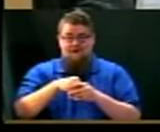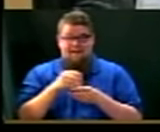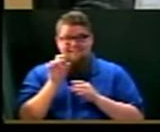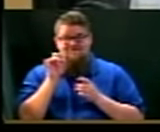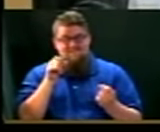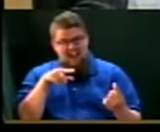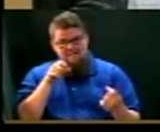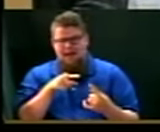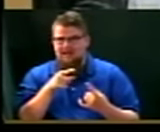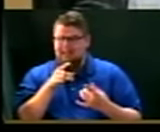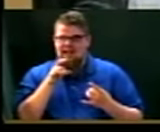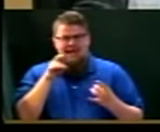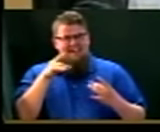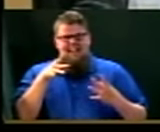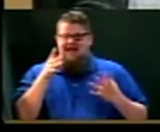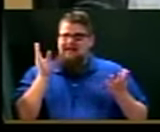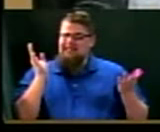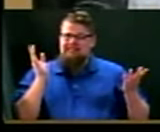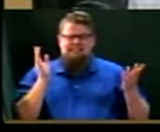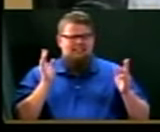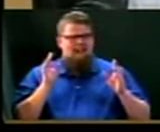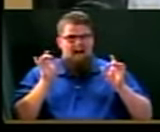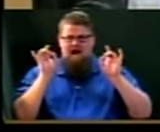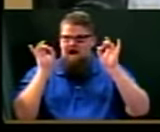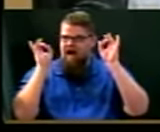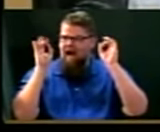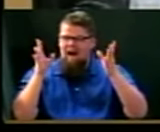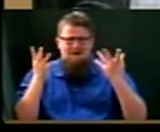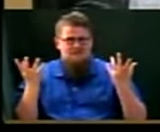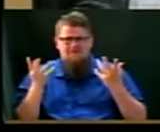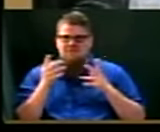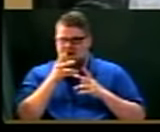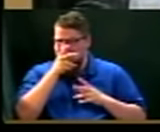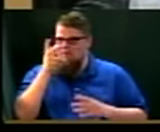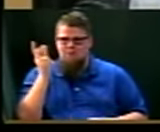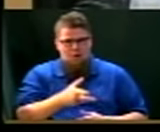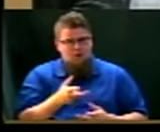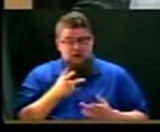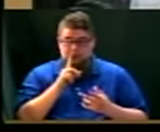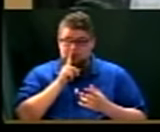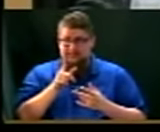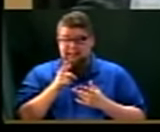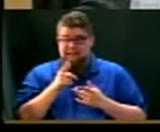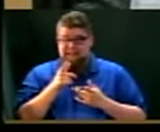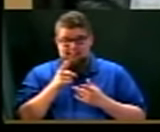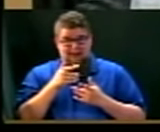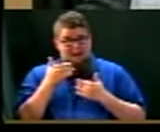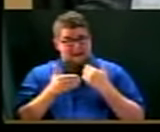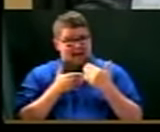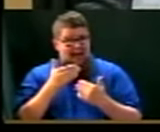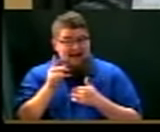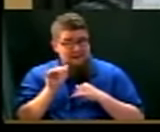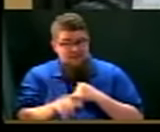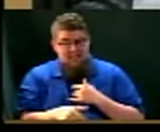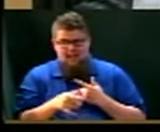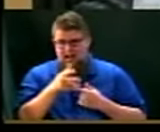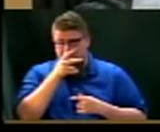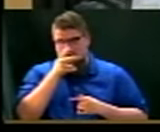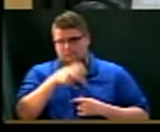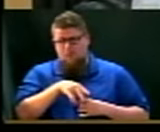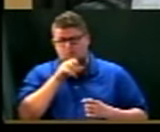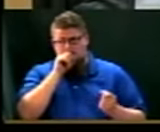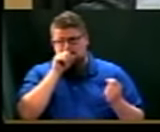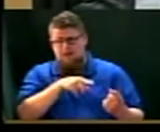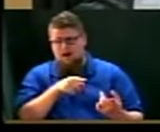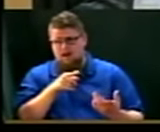very poor, to say, to be kind about it. It's been very poor. So to